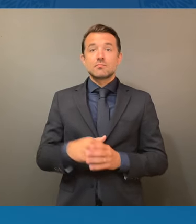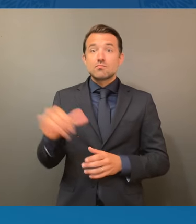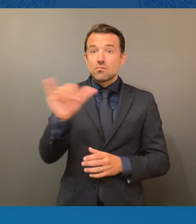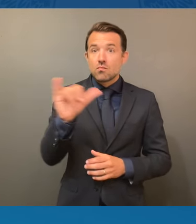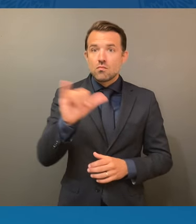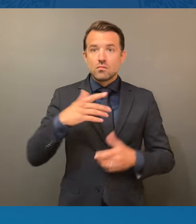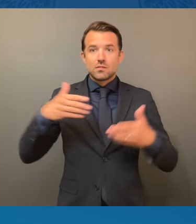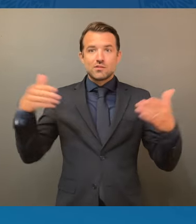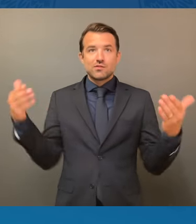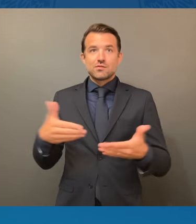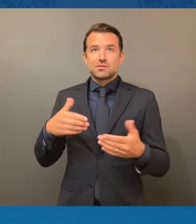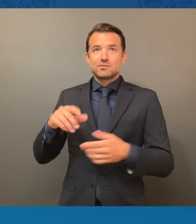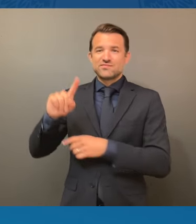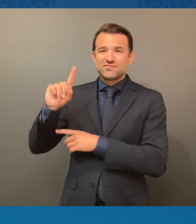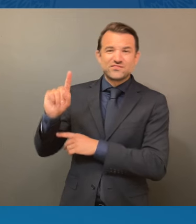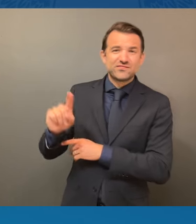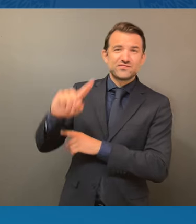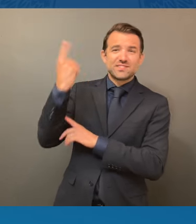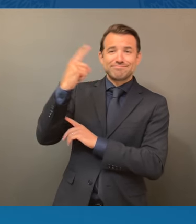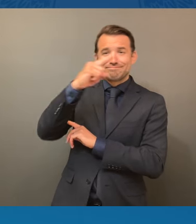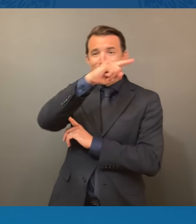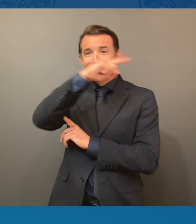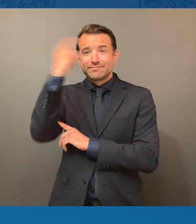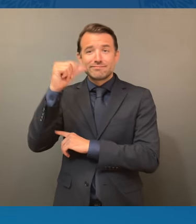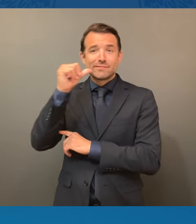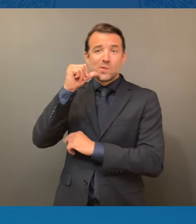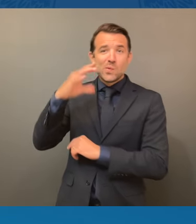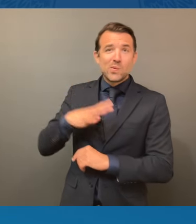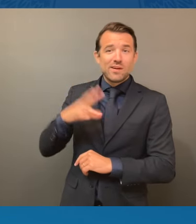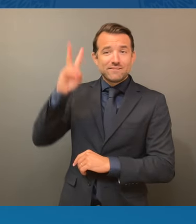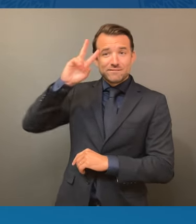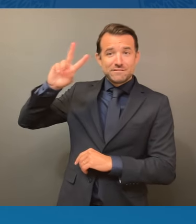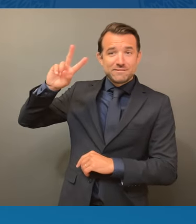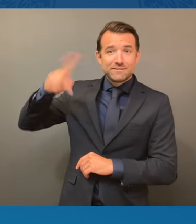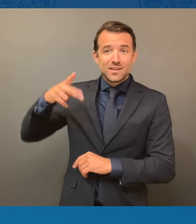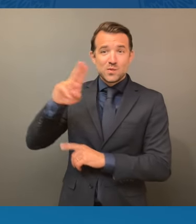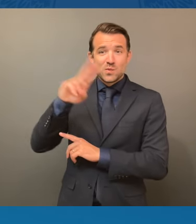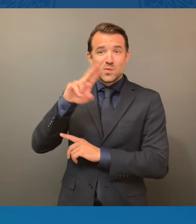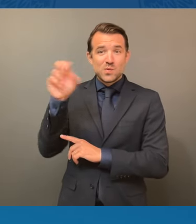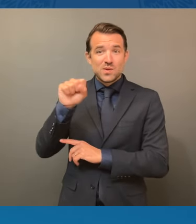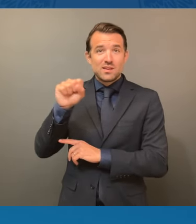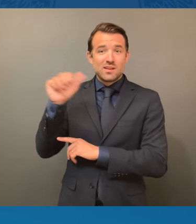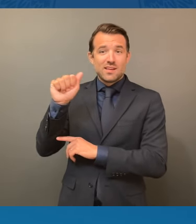Black female Vice President of the United States of America.